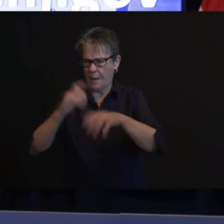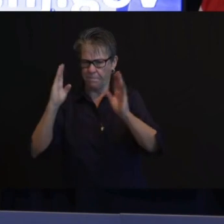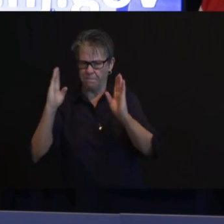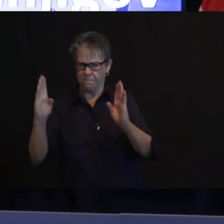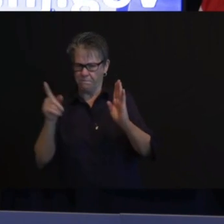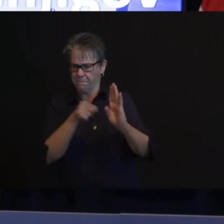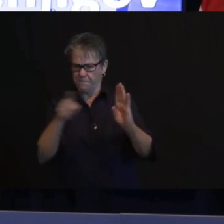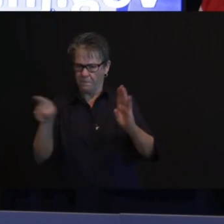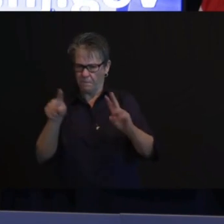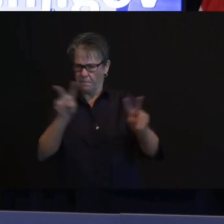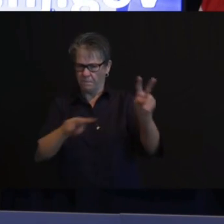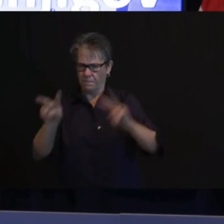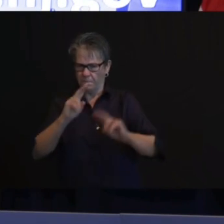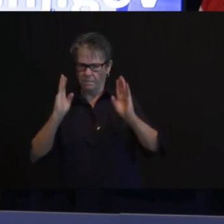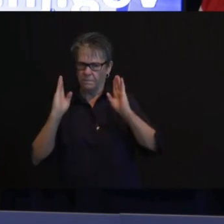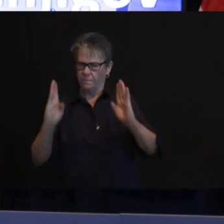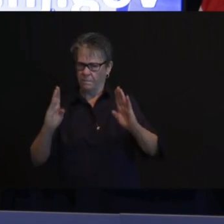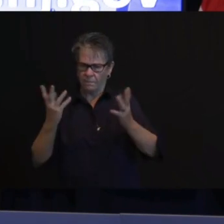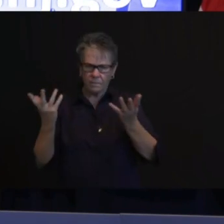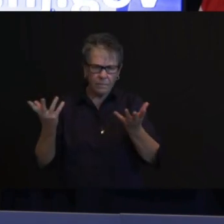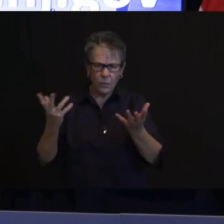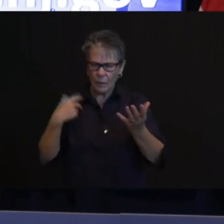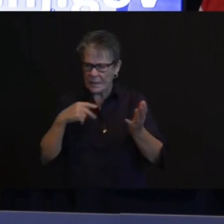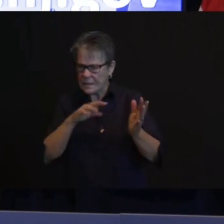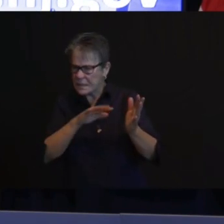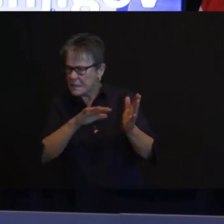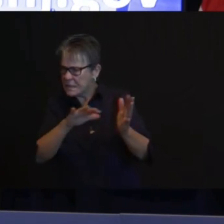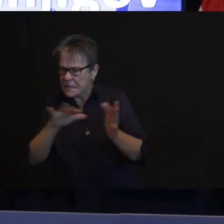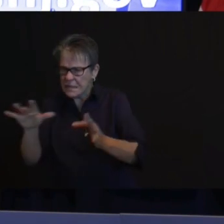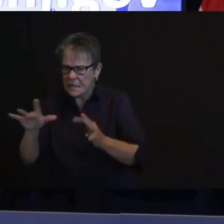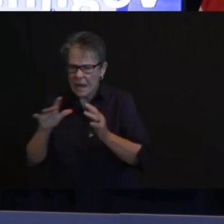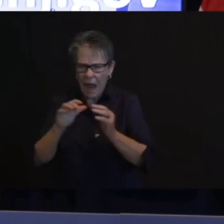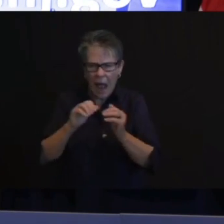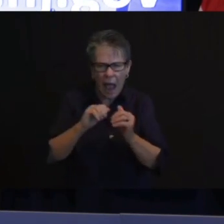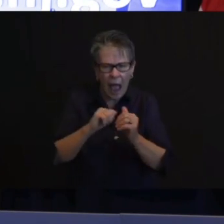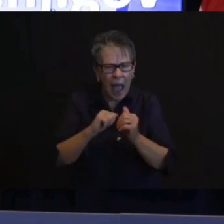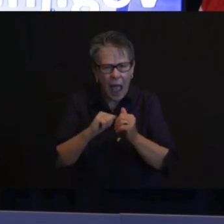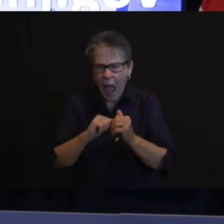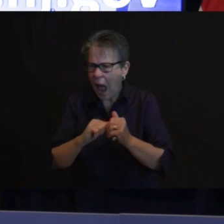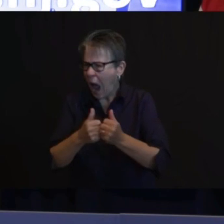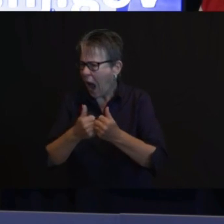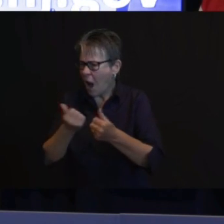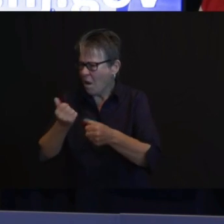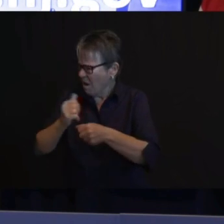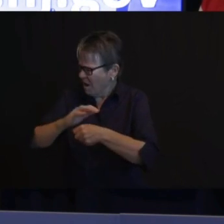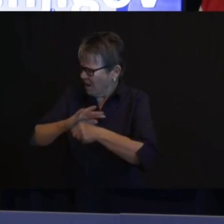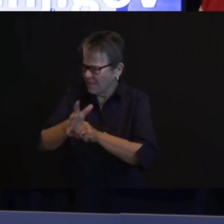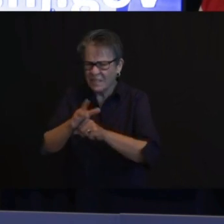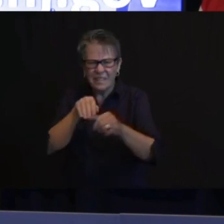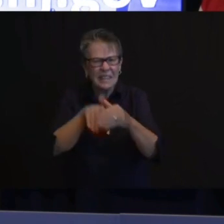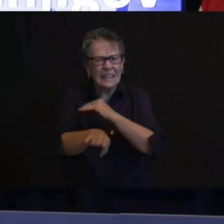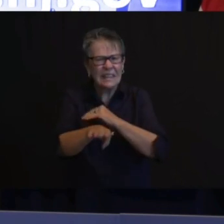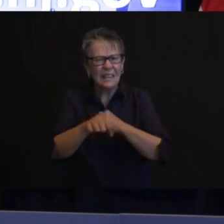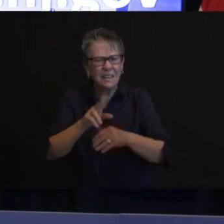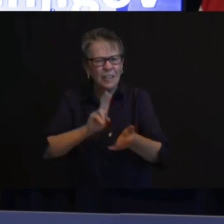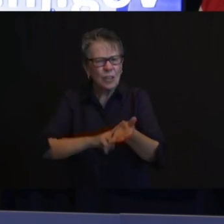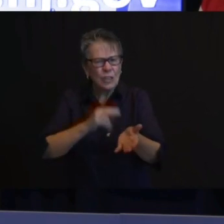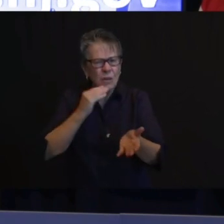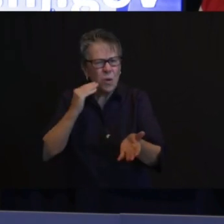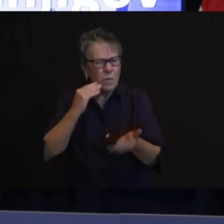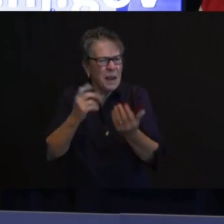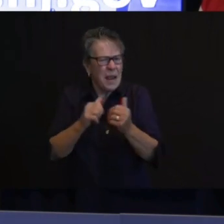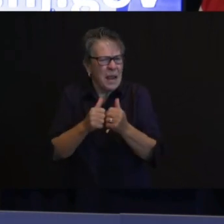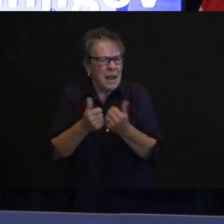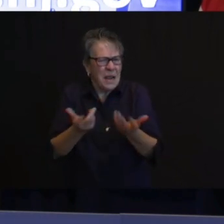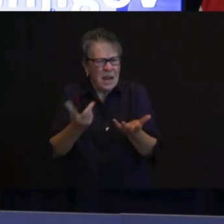study how this virus is getting into those congregate living spaces. So more to come on that. The